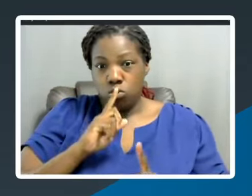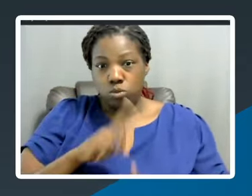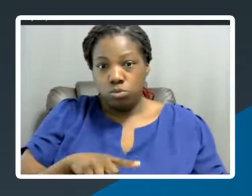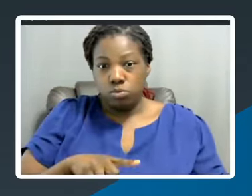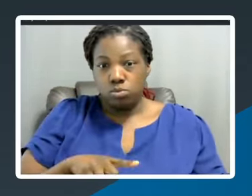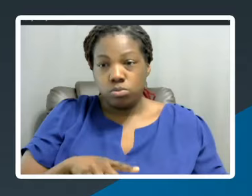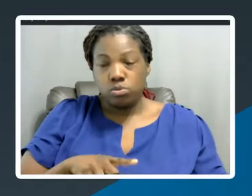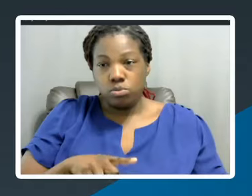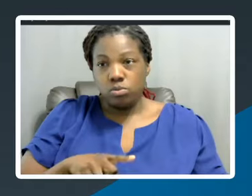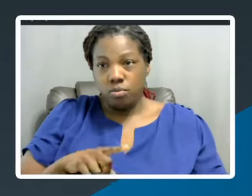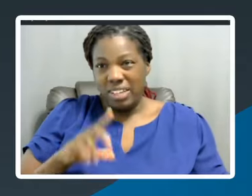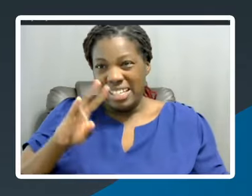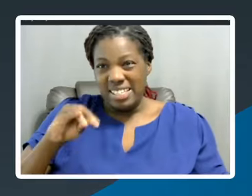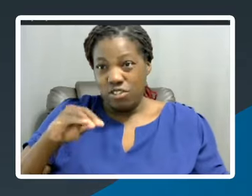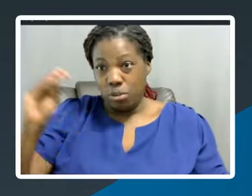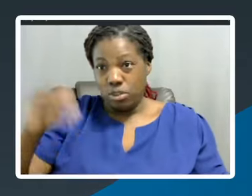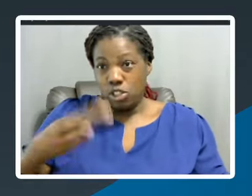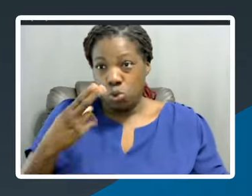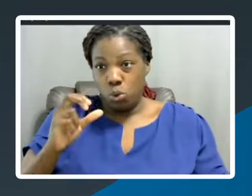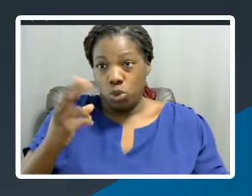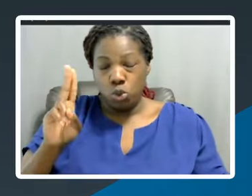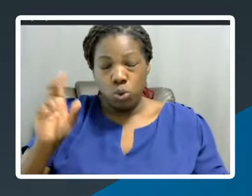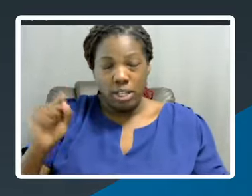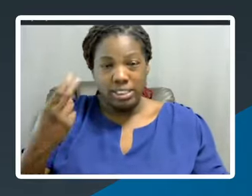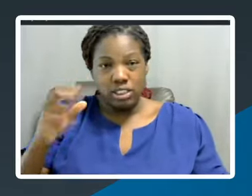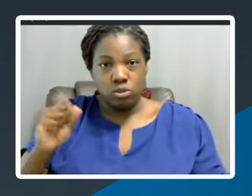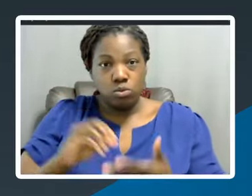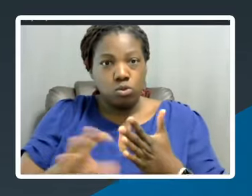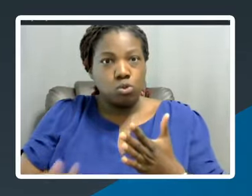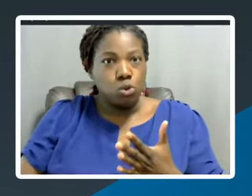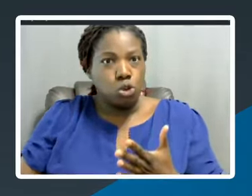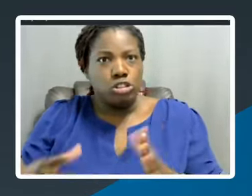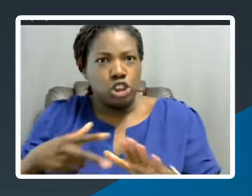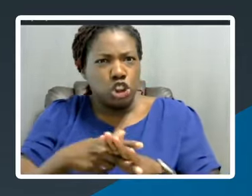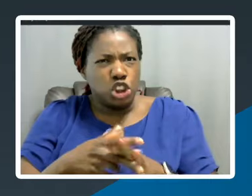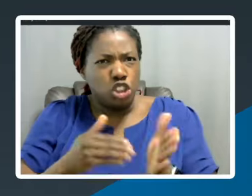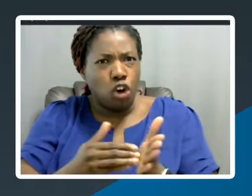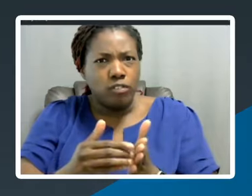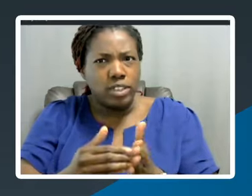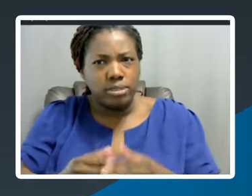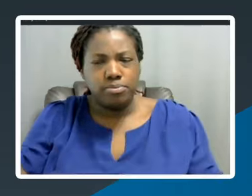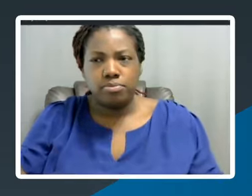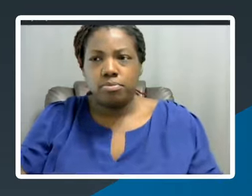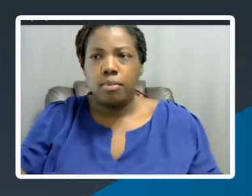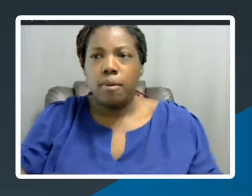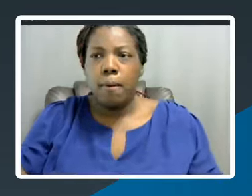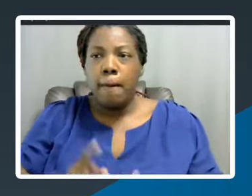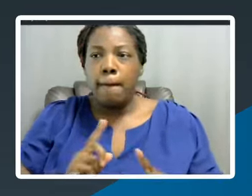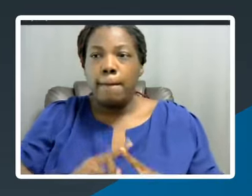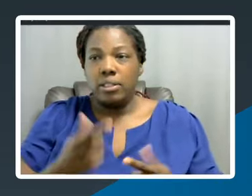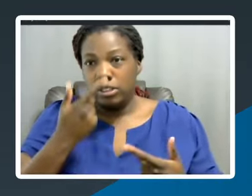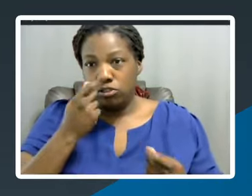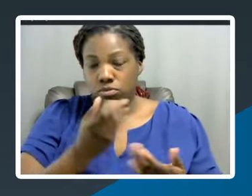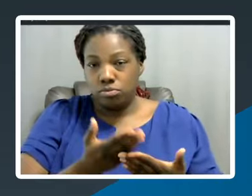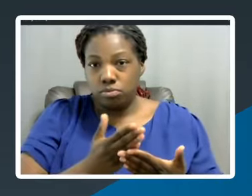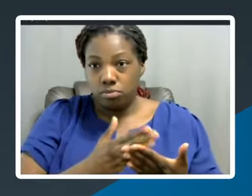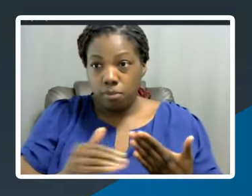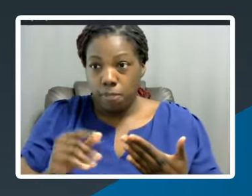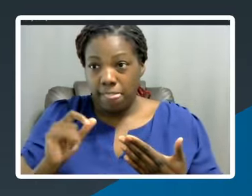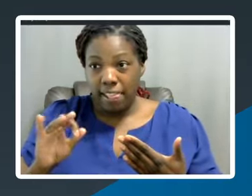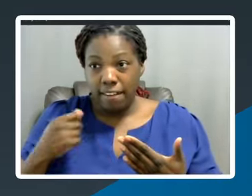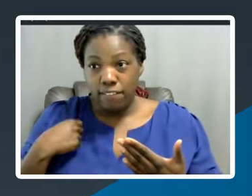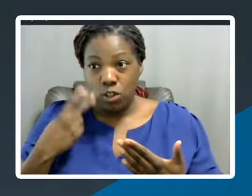about 70% of U.S. high school students regularly cheat. Okay, but here's the interesting part. If you look at data